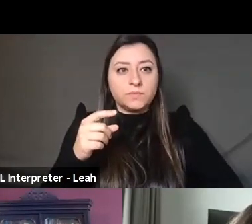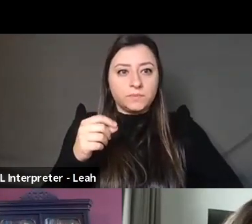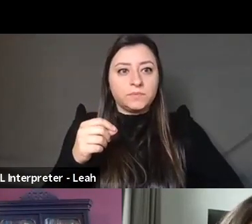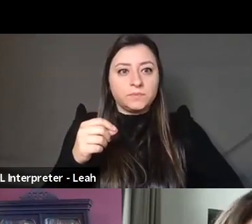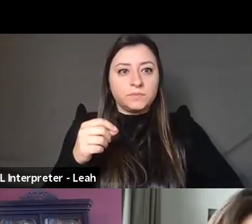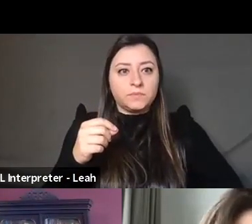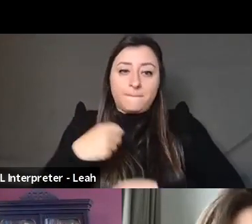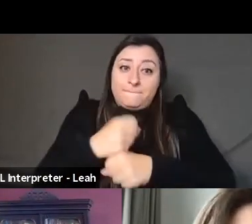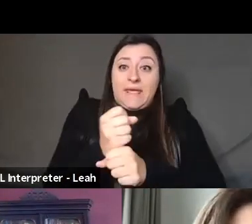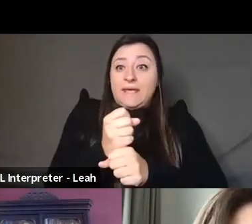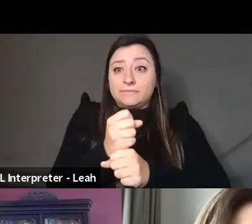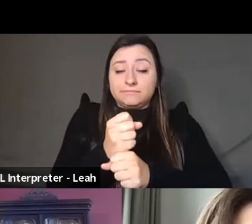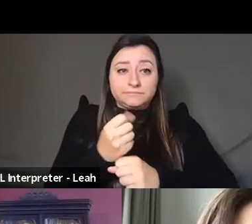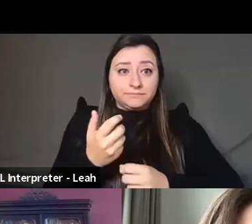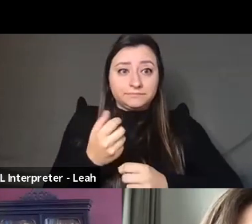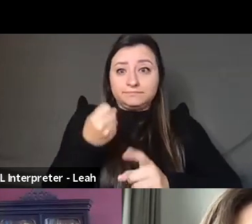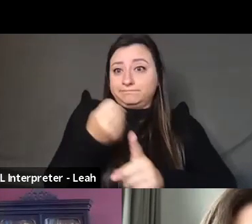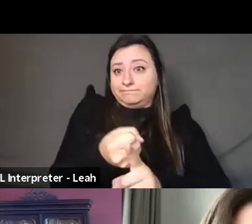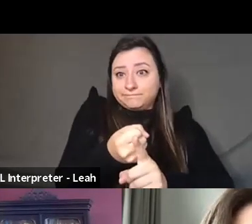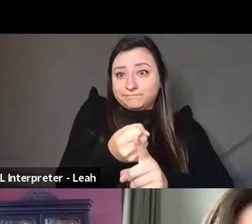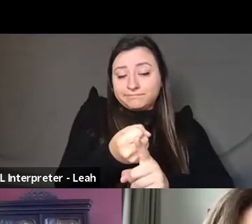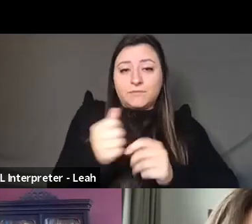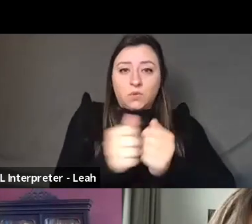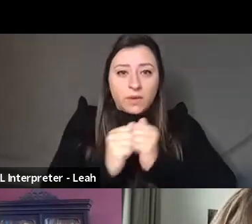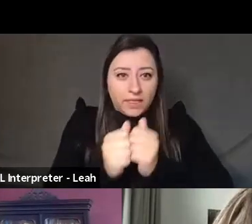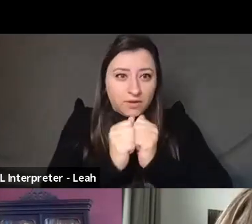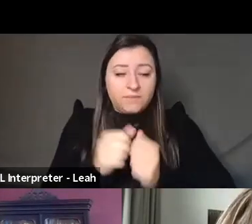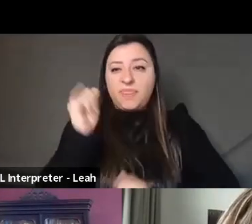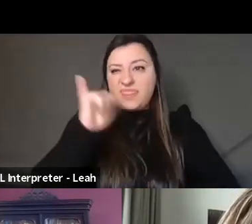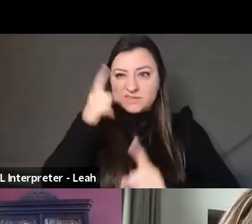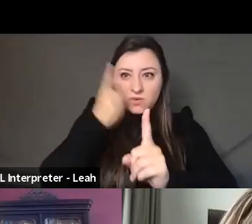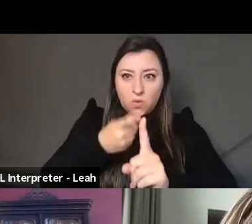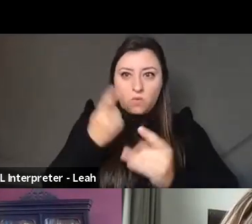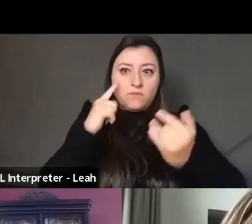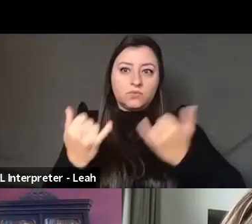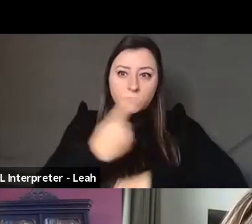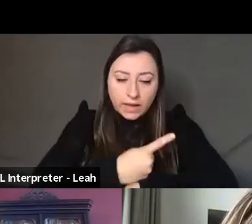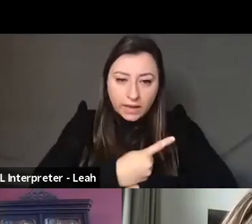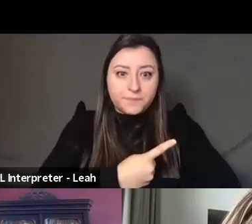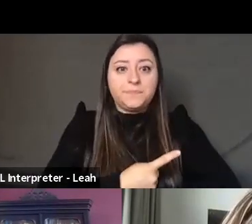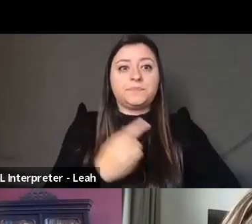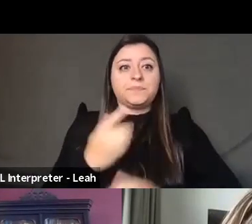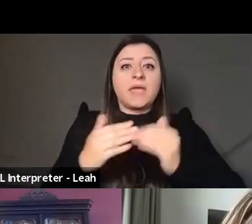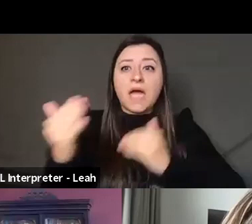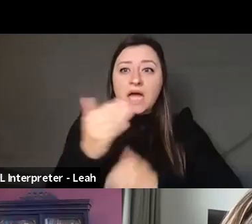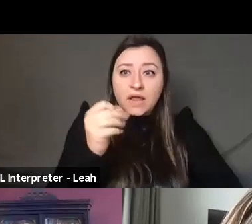to make an impact together. So that is the goal today, ahead of the